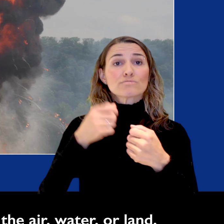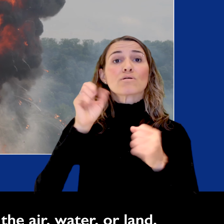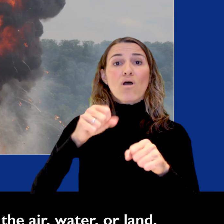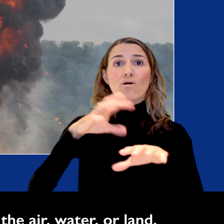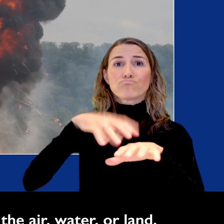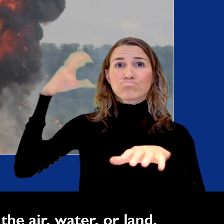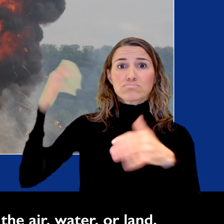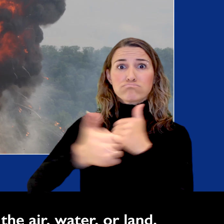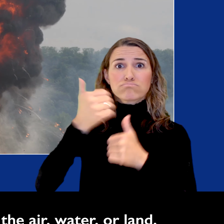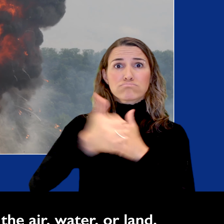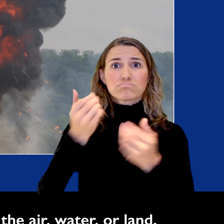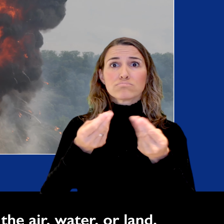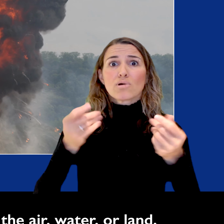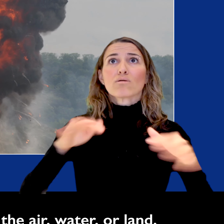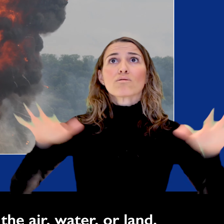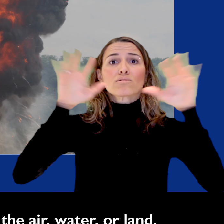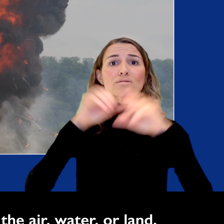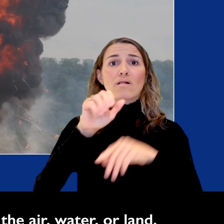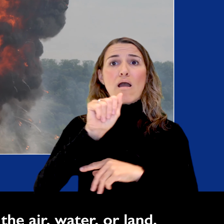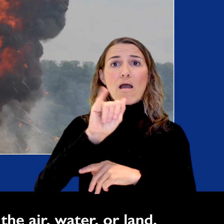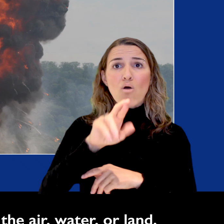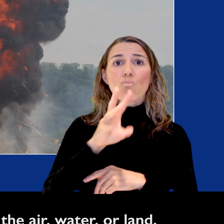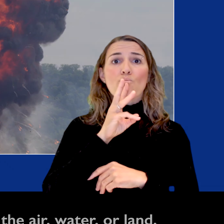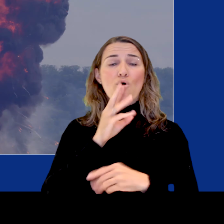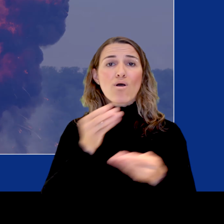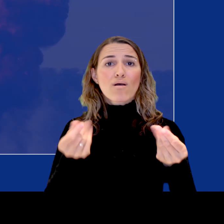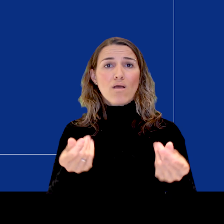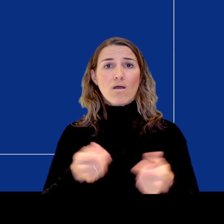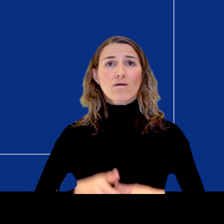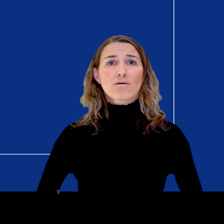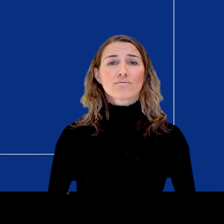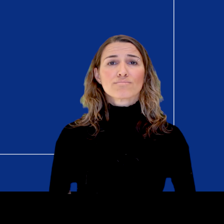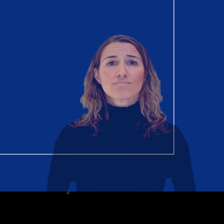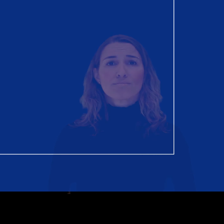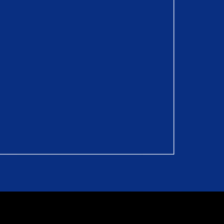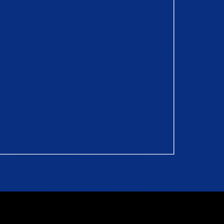emit hazardous materials into the air, water, or land.